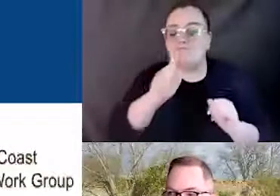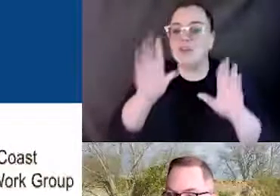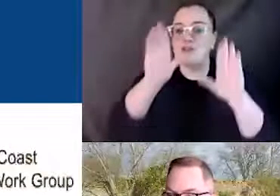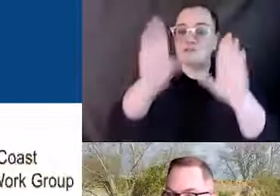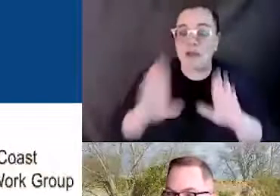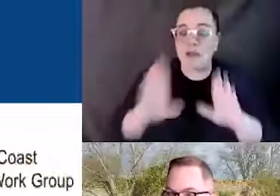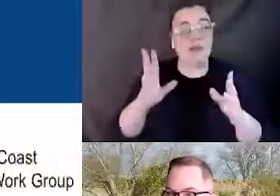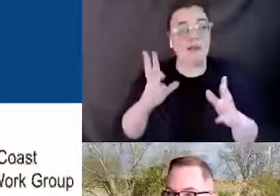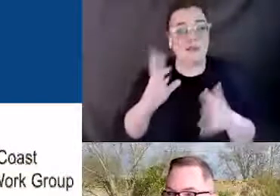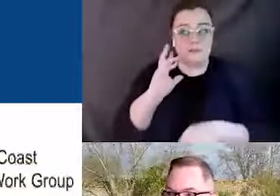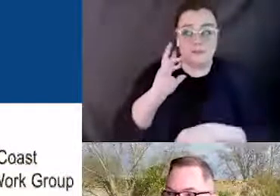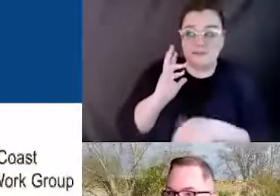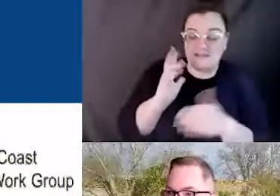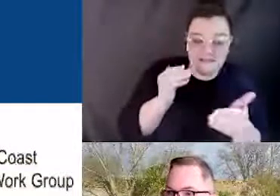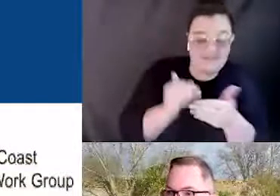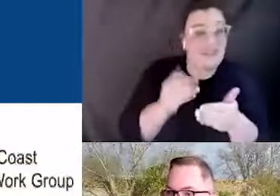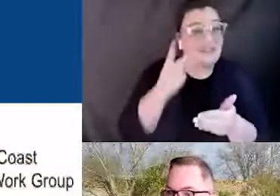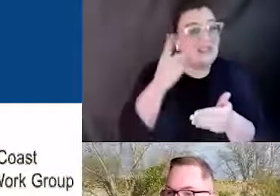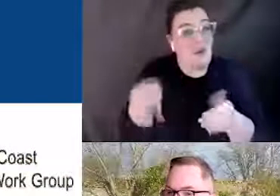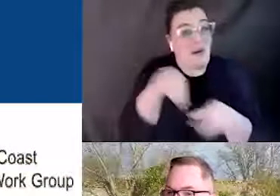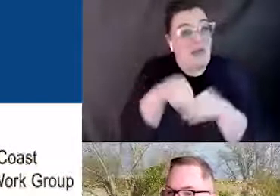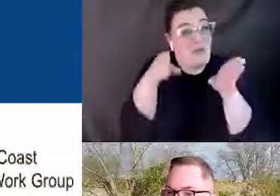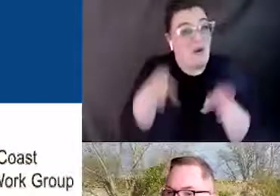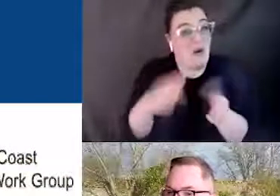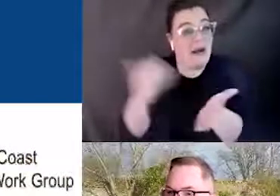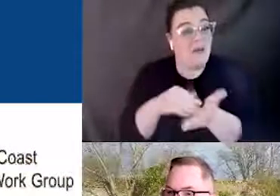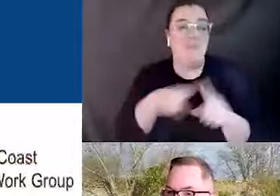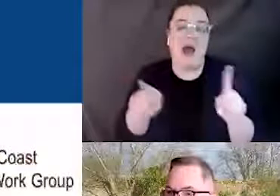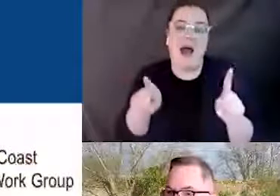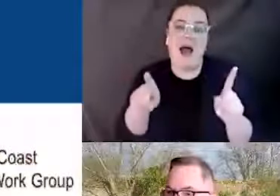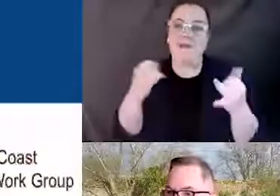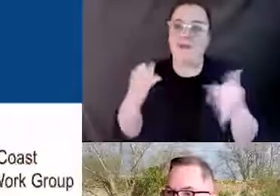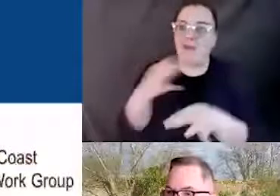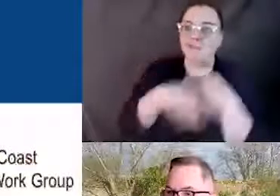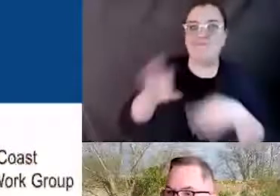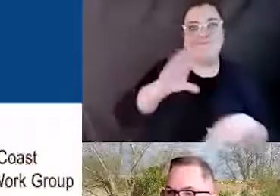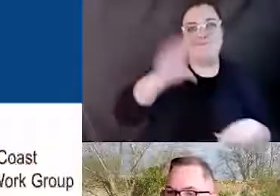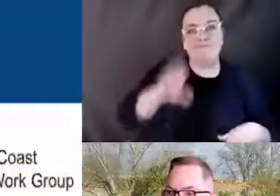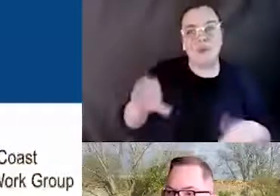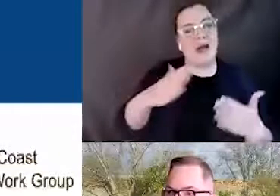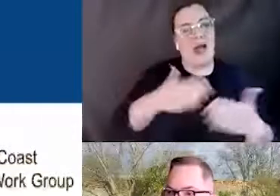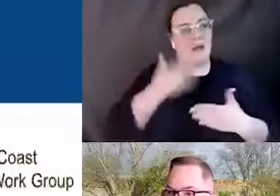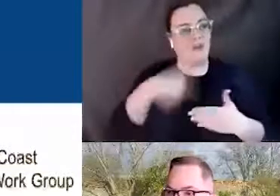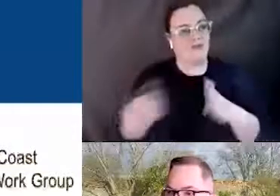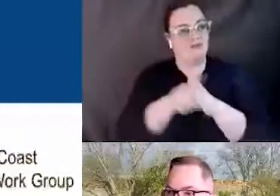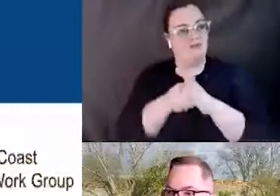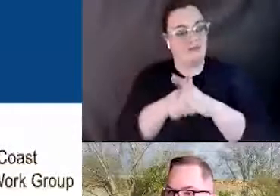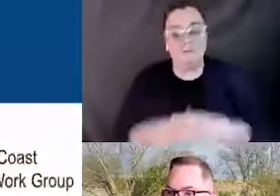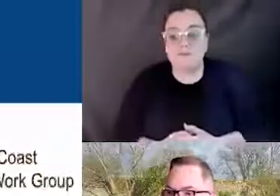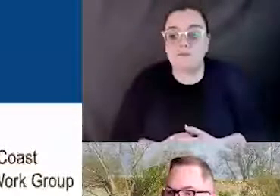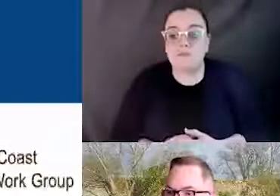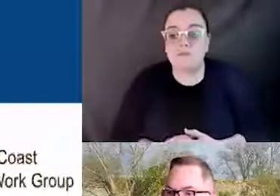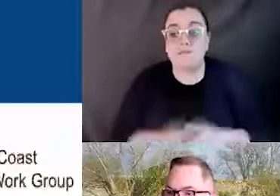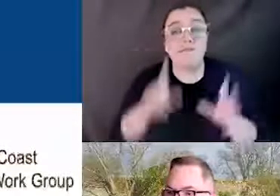person, but we're so happy that you could join us today. So welcome. Just a little bit